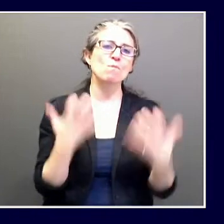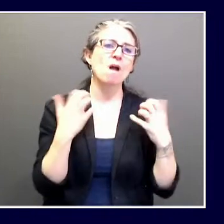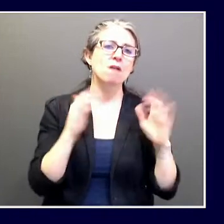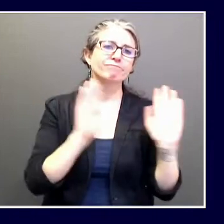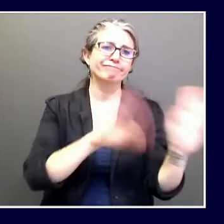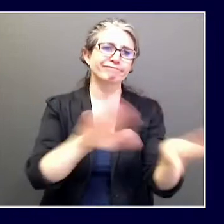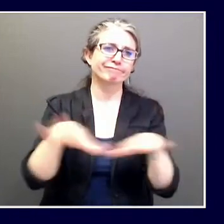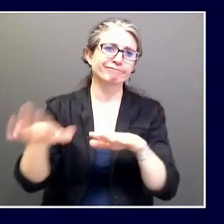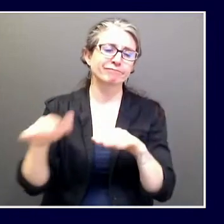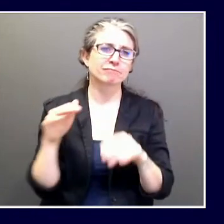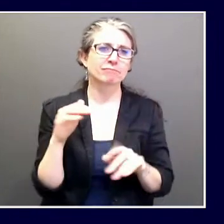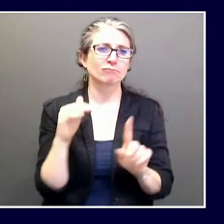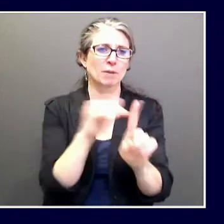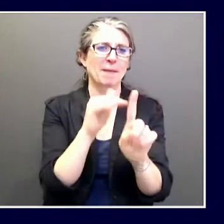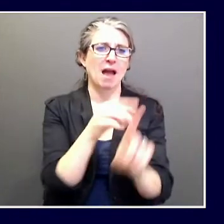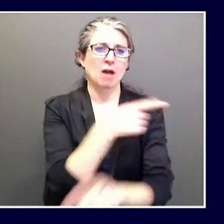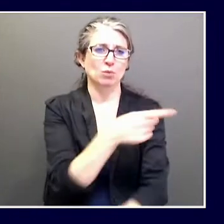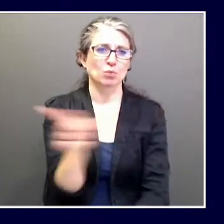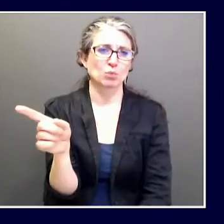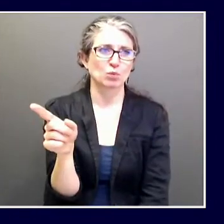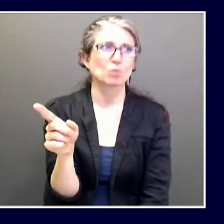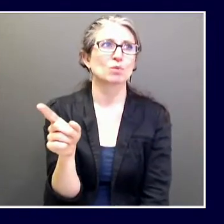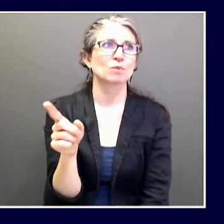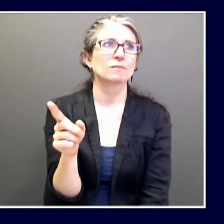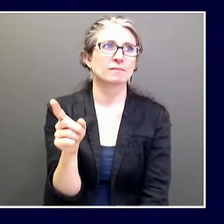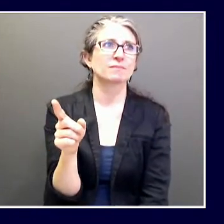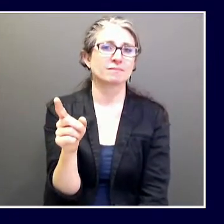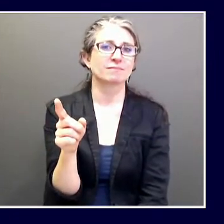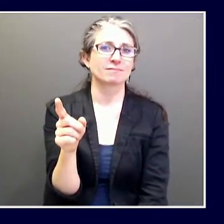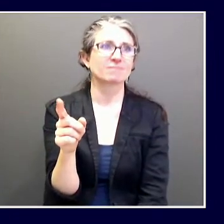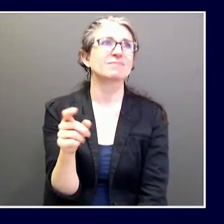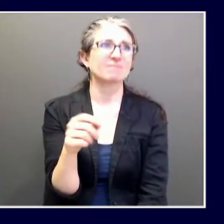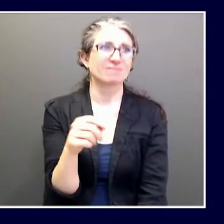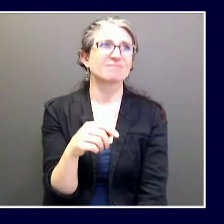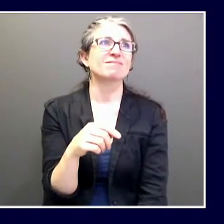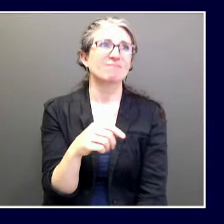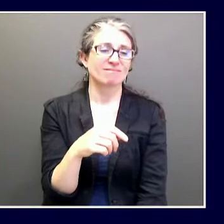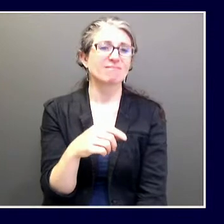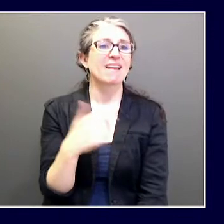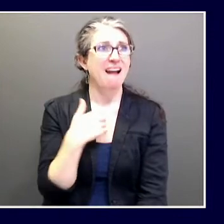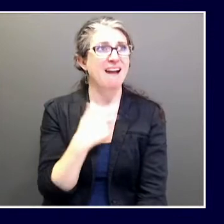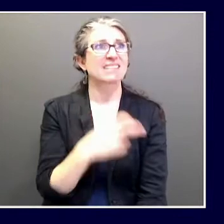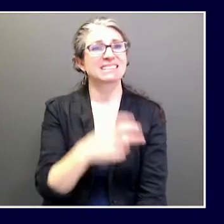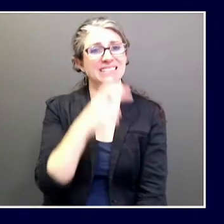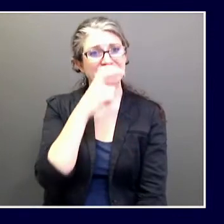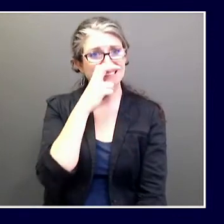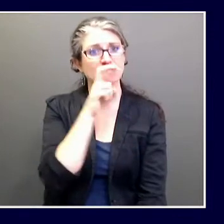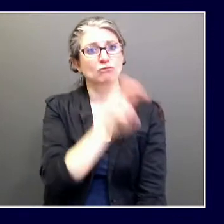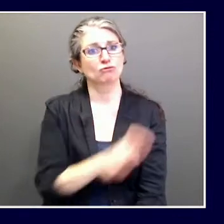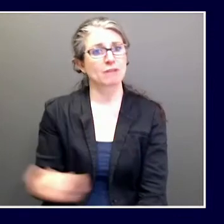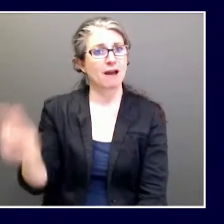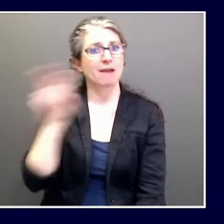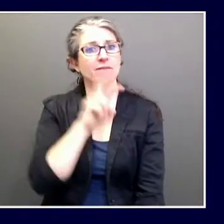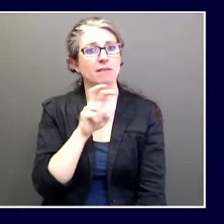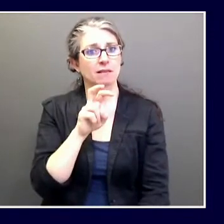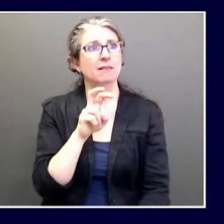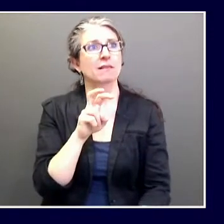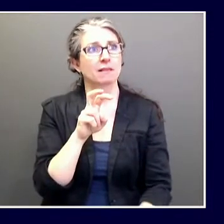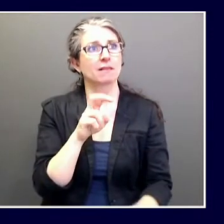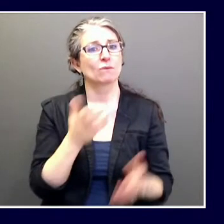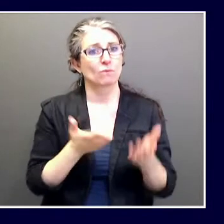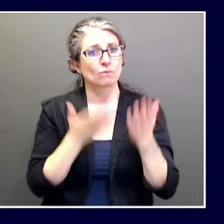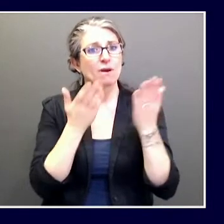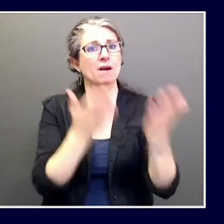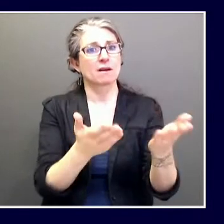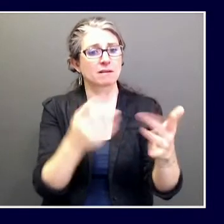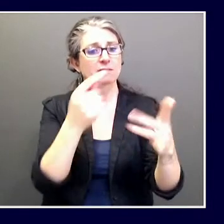strict travel guidance that the US CDC requires. They're not recommendations, they're requirements to try to limit spread in that